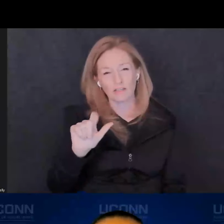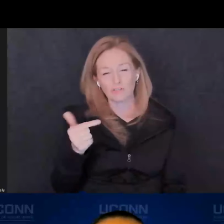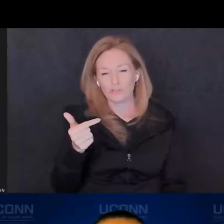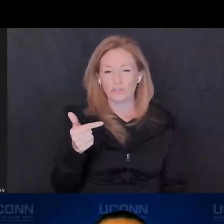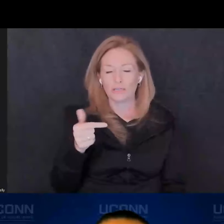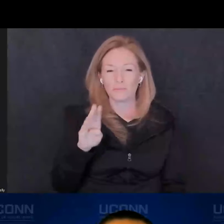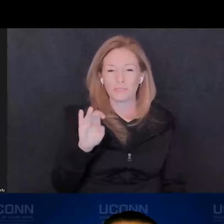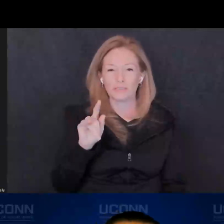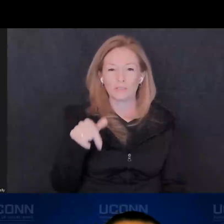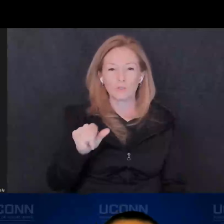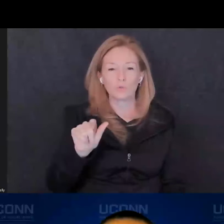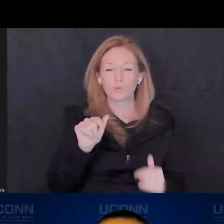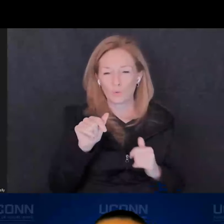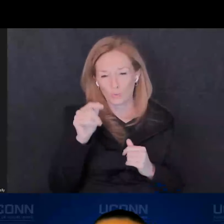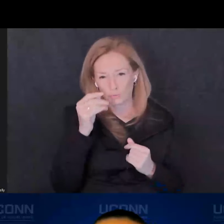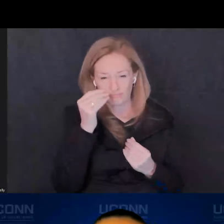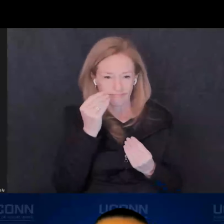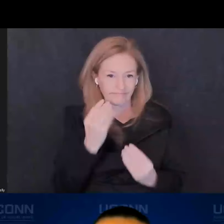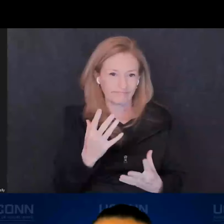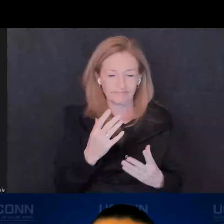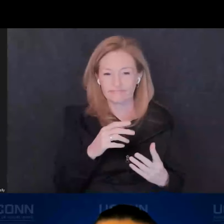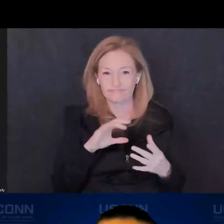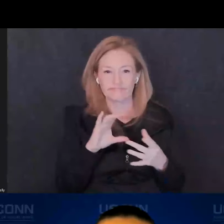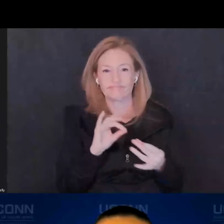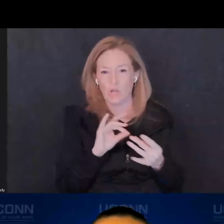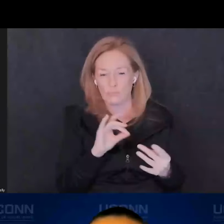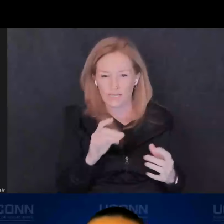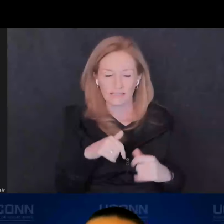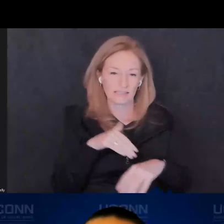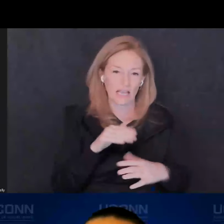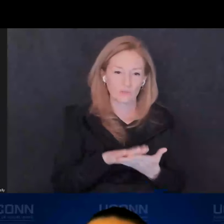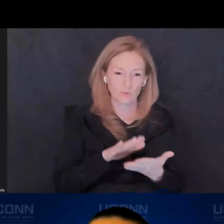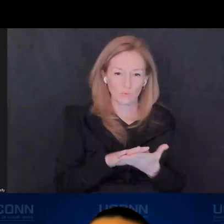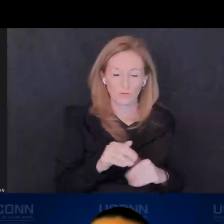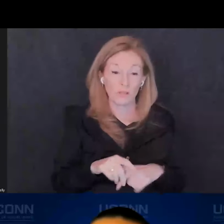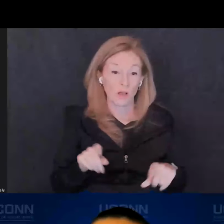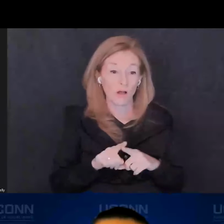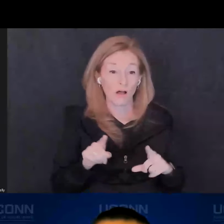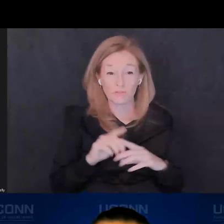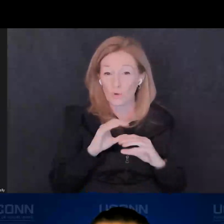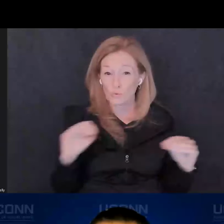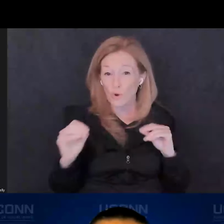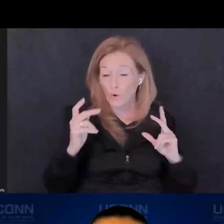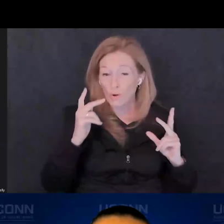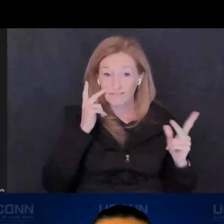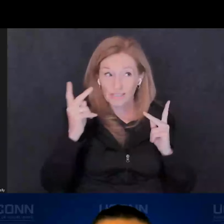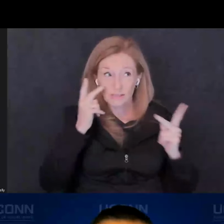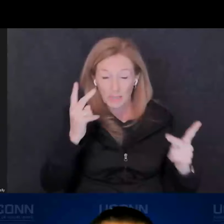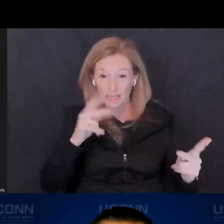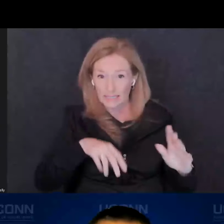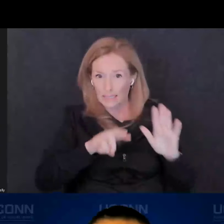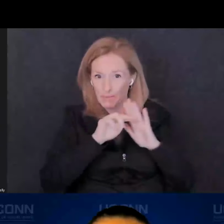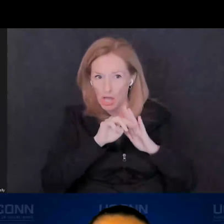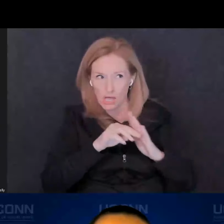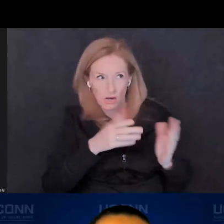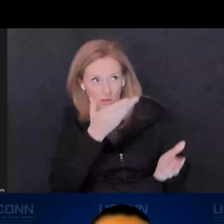still. There's also a lack of visible possibility models. So, that's really important to see other